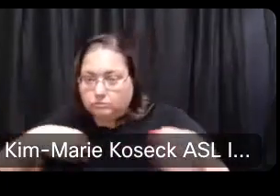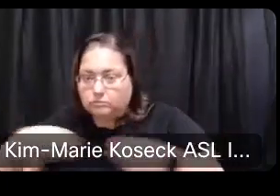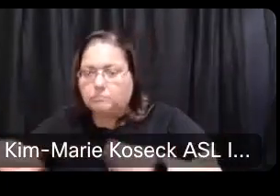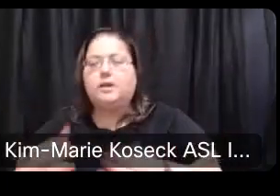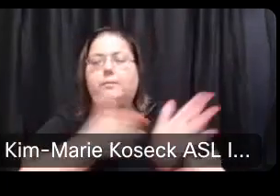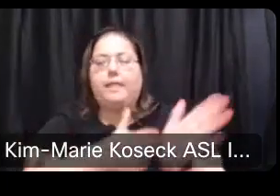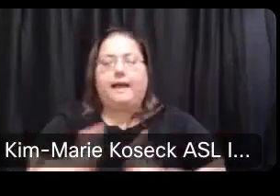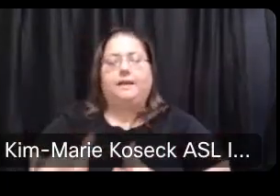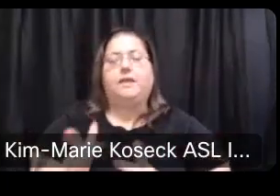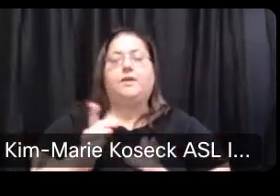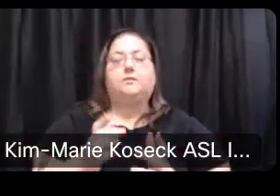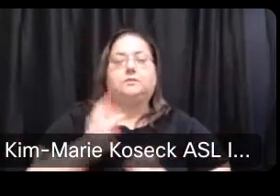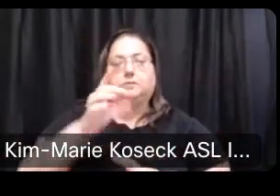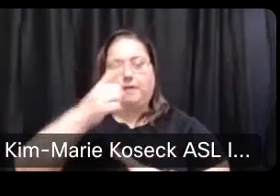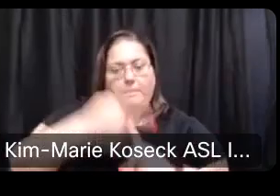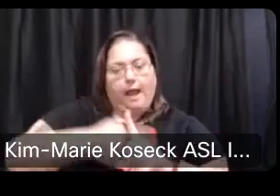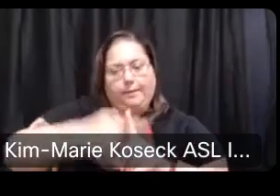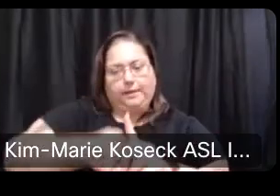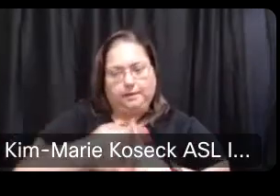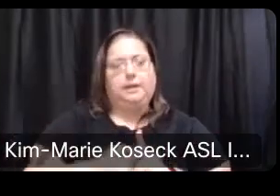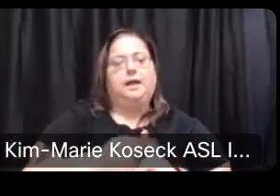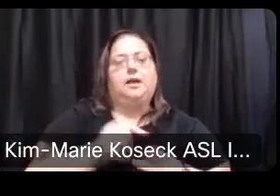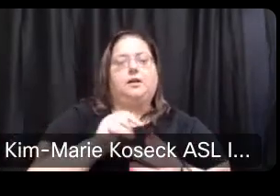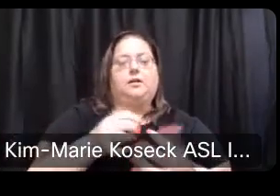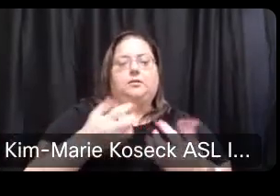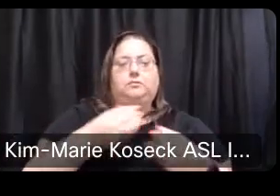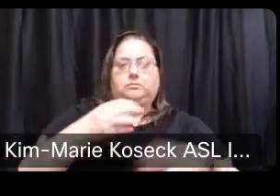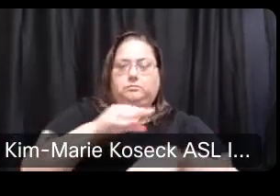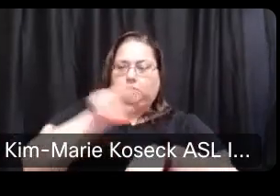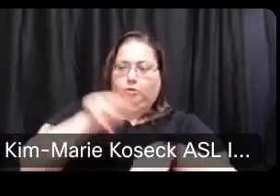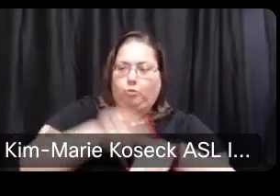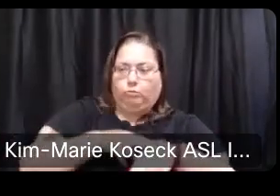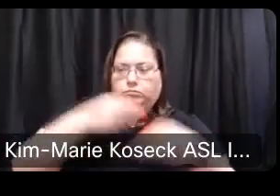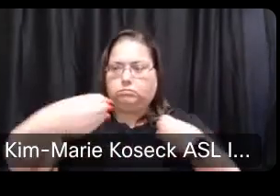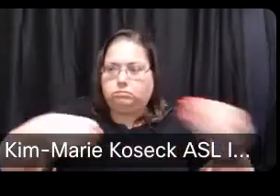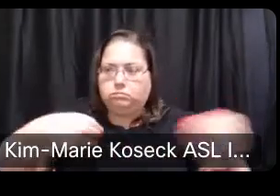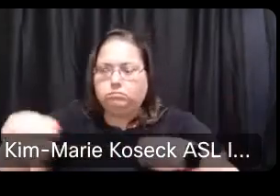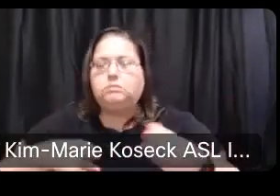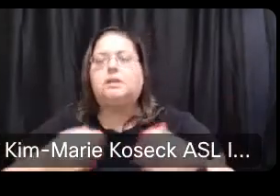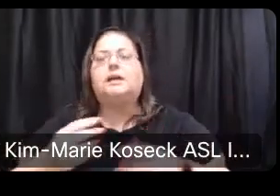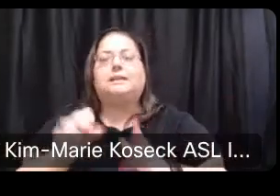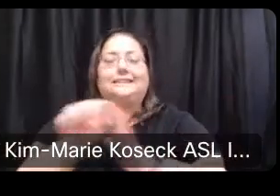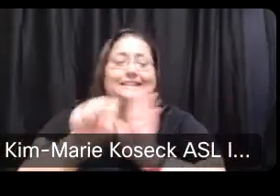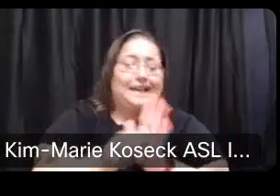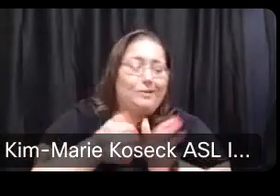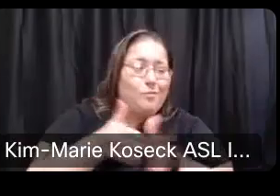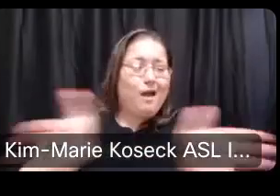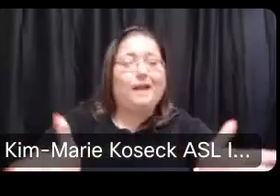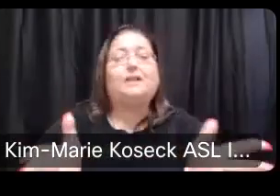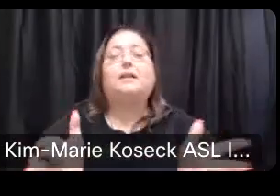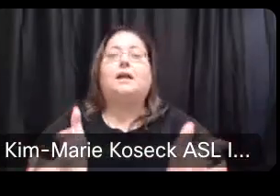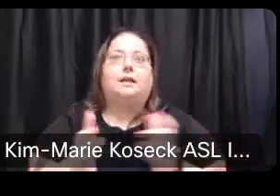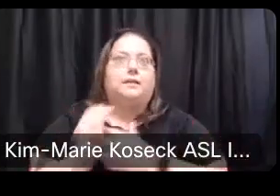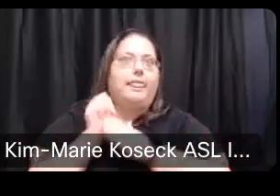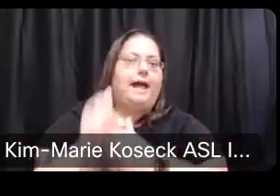climate resilience and adaptation planning initiatives currently being implemented statewide, with the majority being